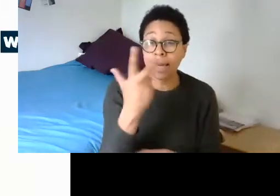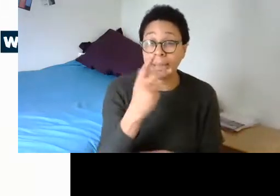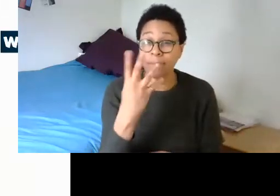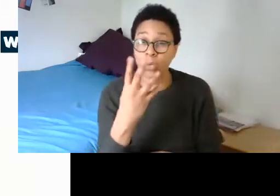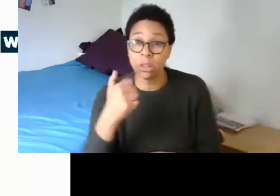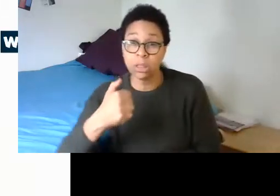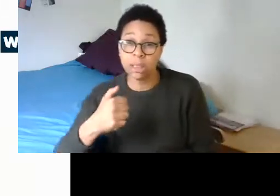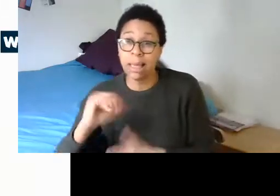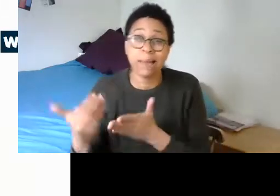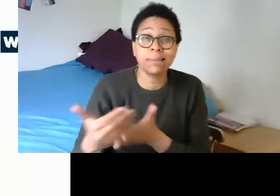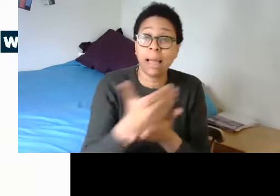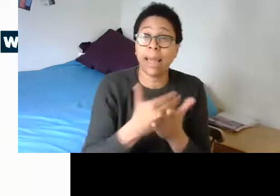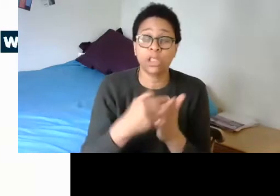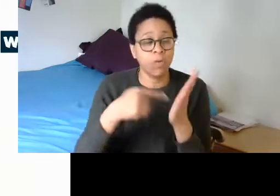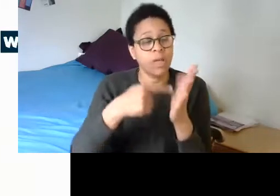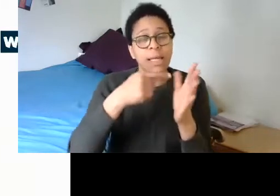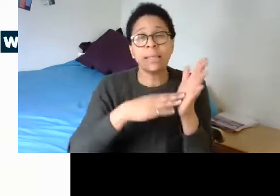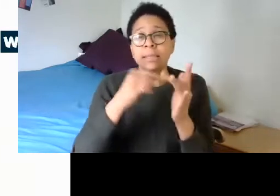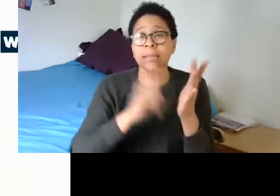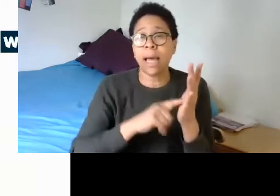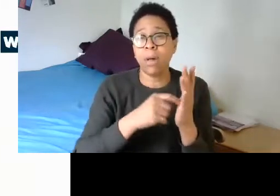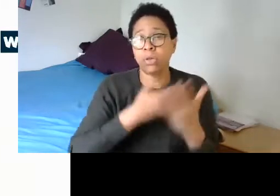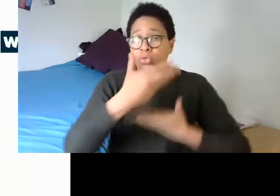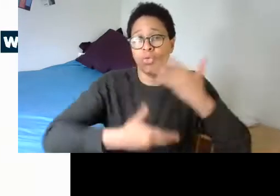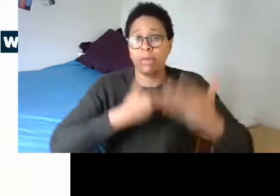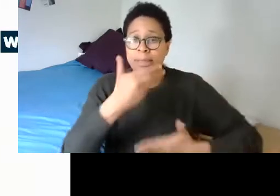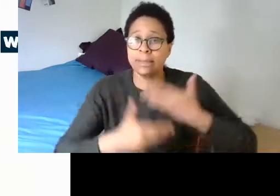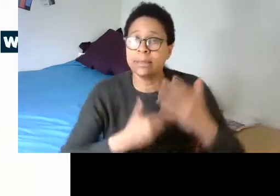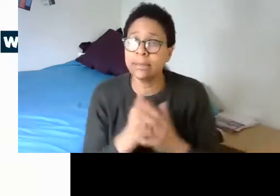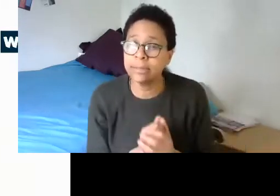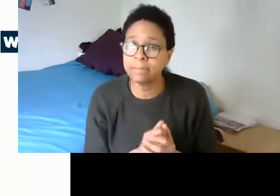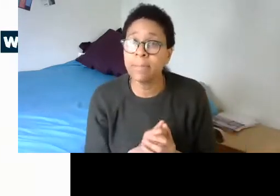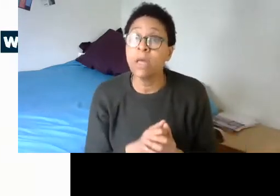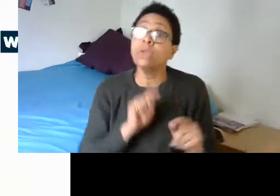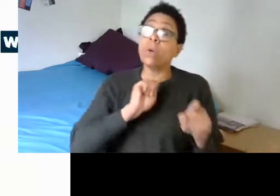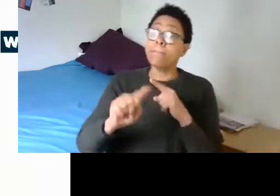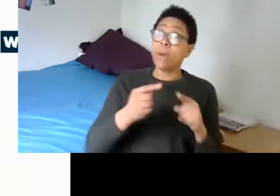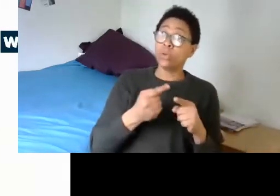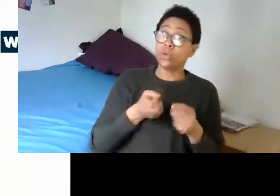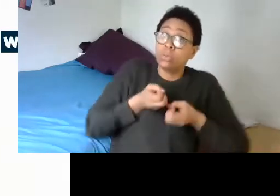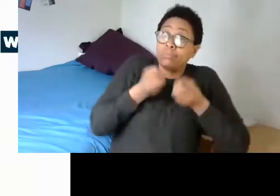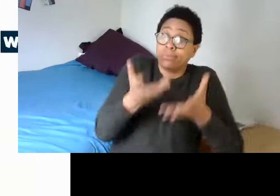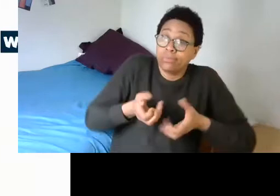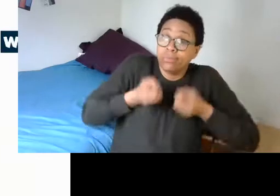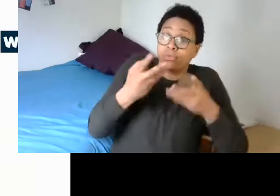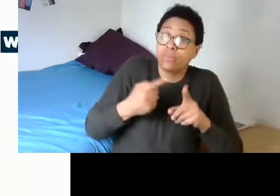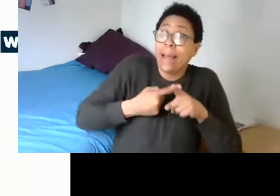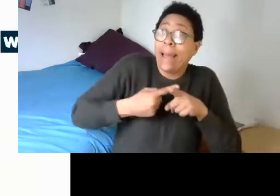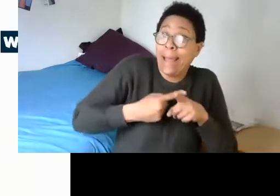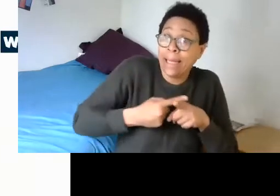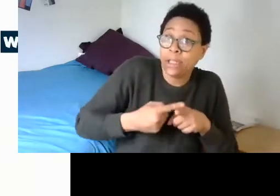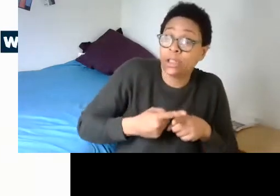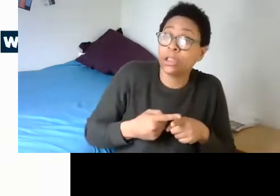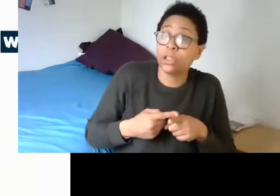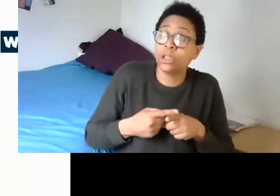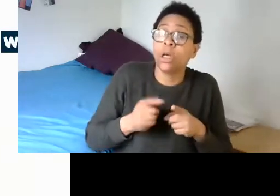folk tales. So obviously most of the discussions I've had, most of the examples I've given so far have been around European printing. And